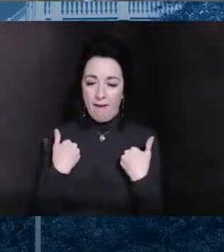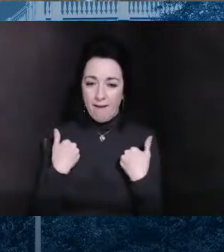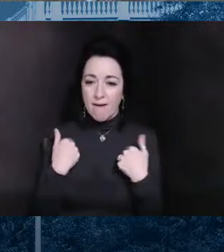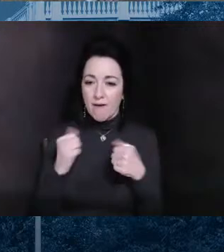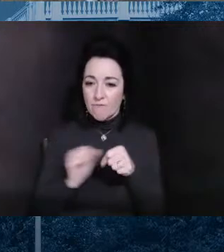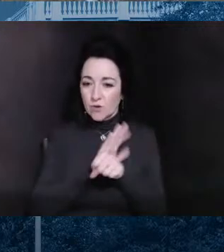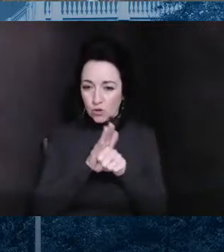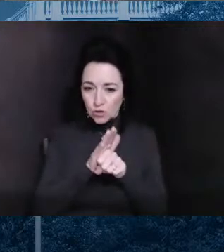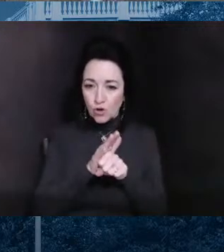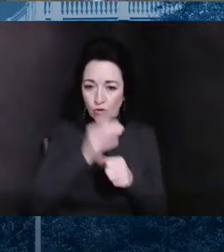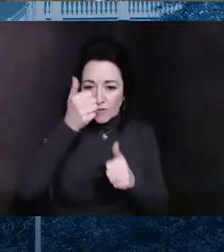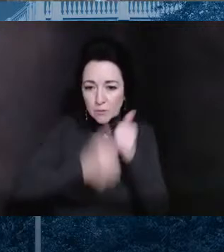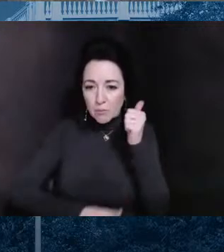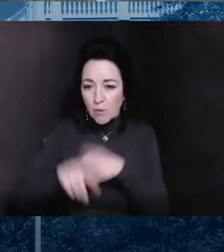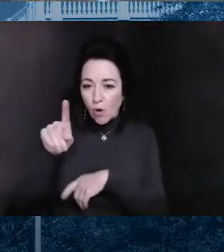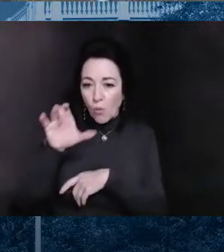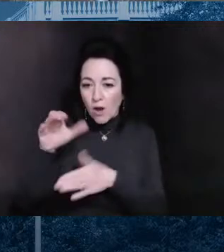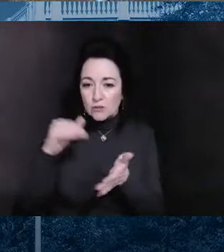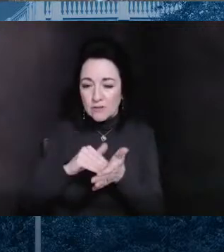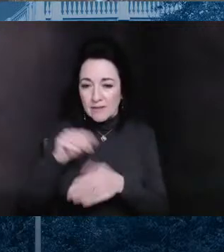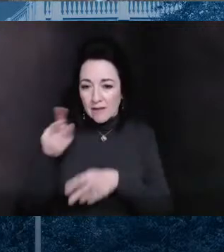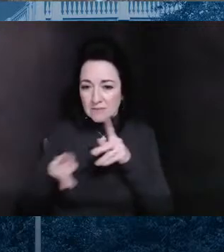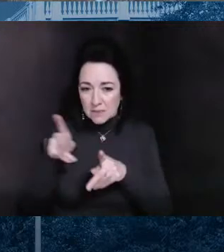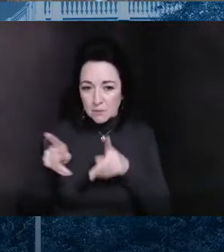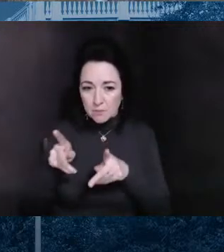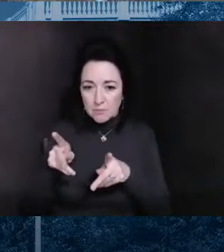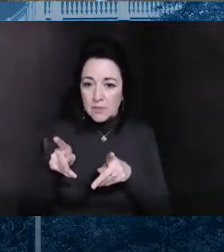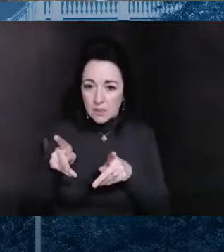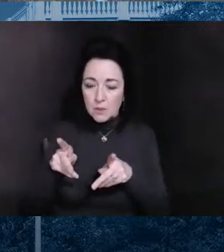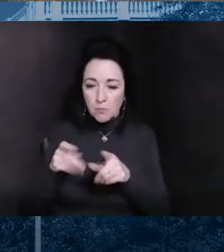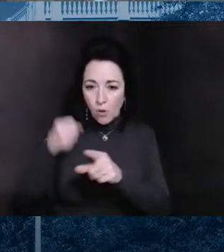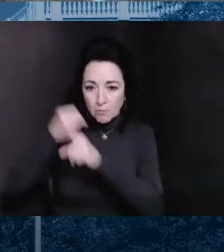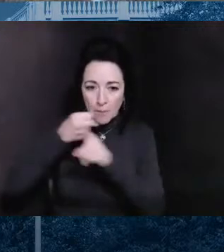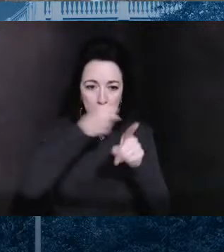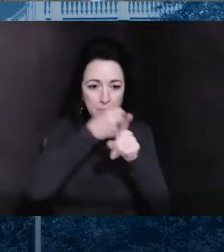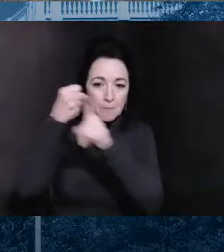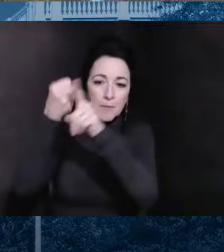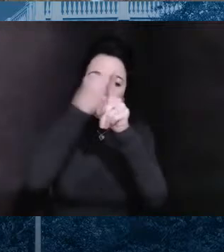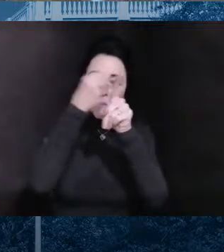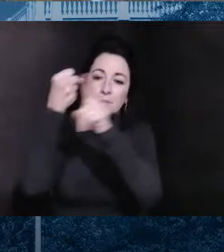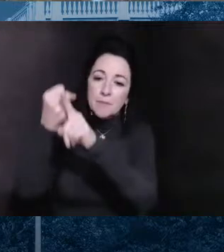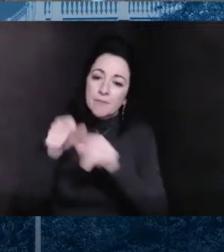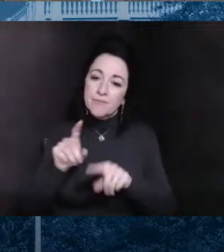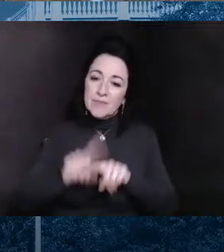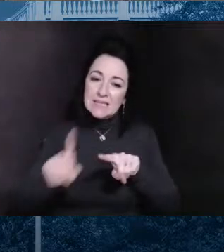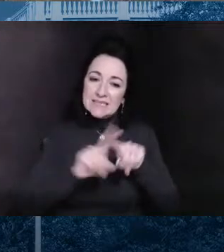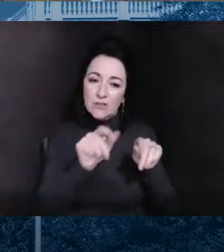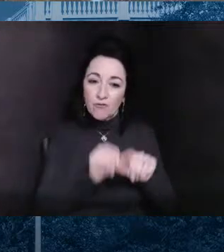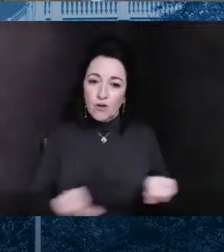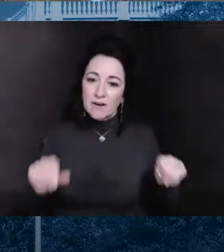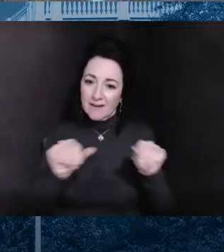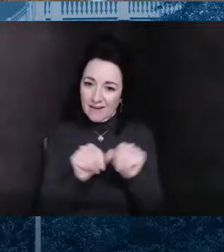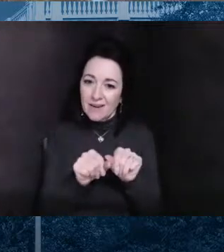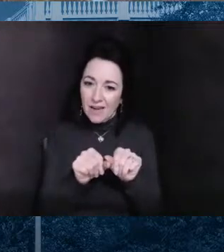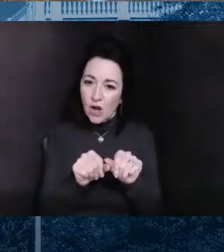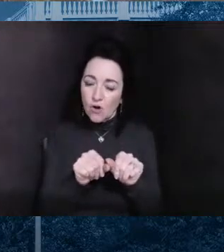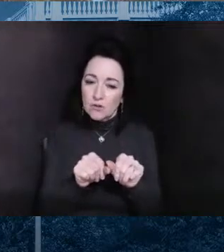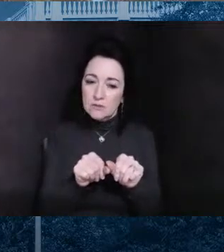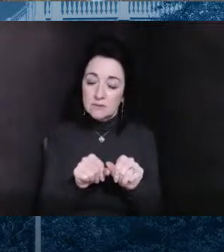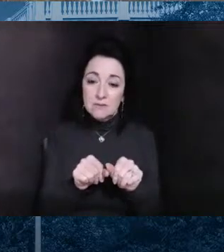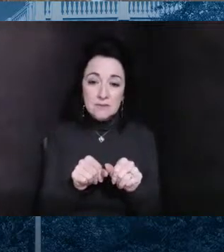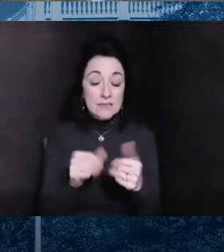state was impacted. So it is heartening to see that the numbers of zip codes that meet this criteria